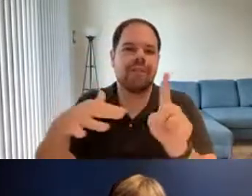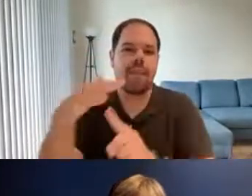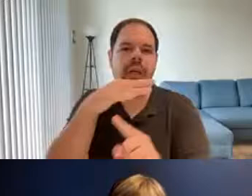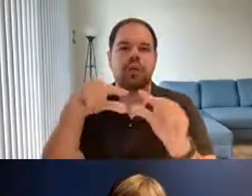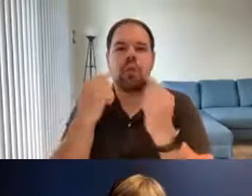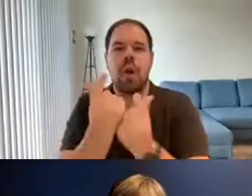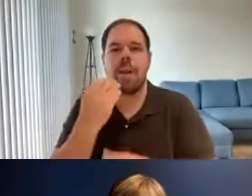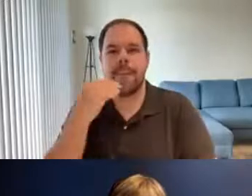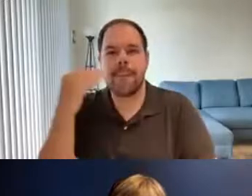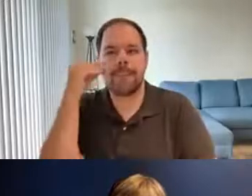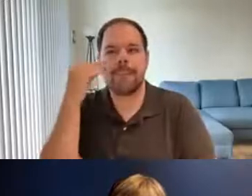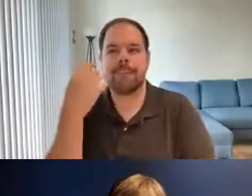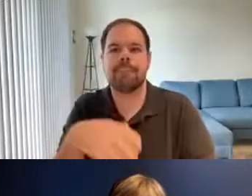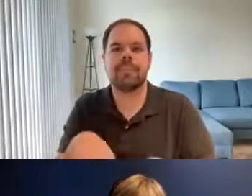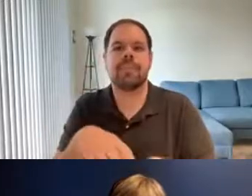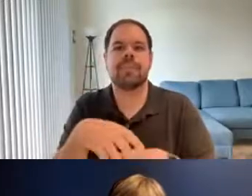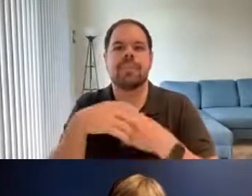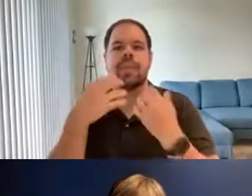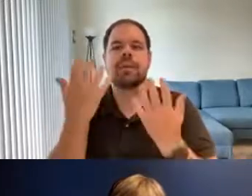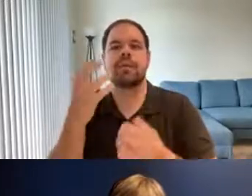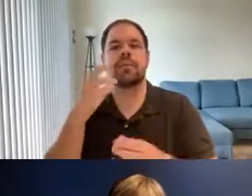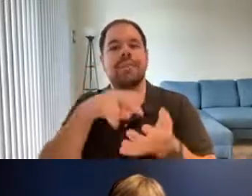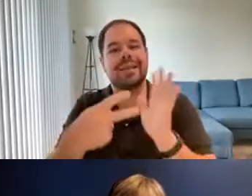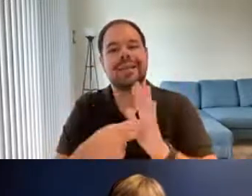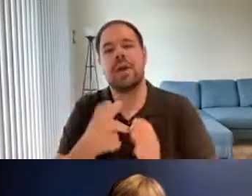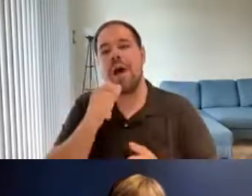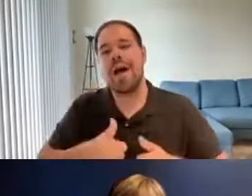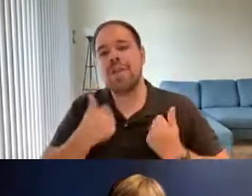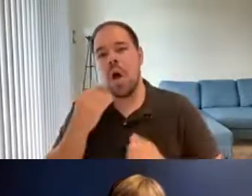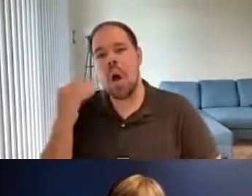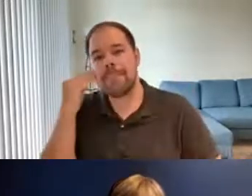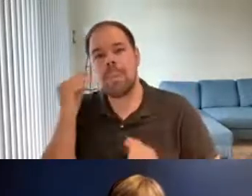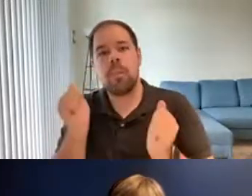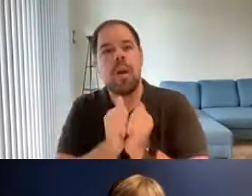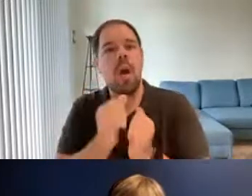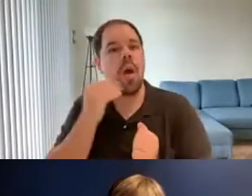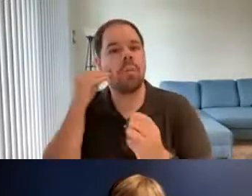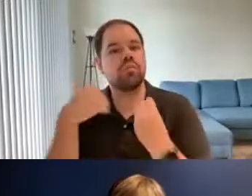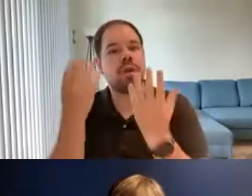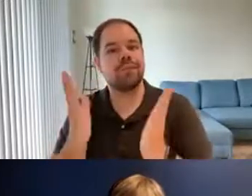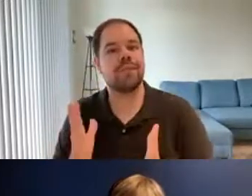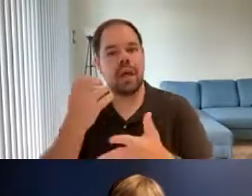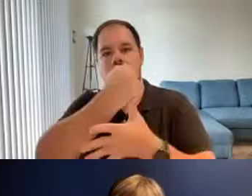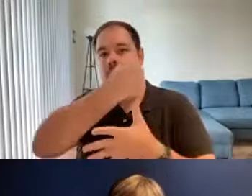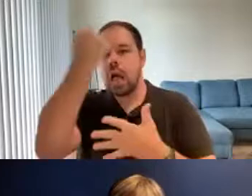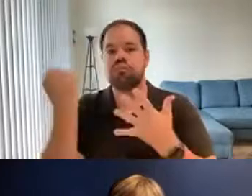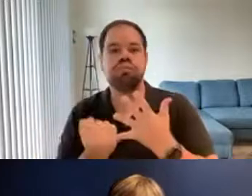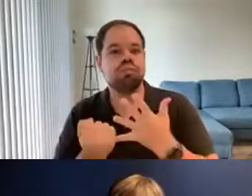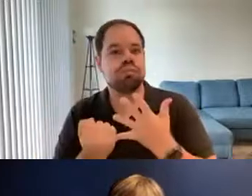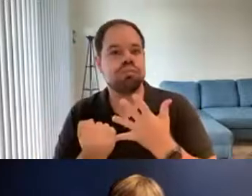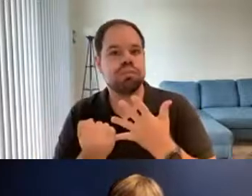prioritized disabled individuals or people, in institutionalized environments, group